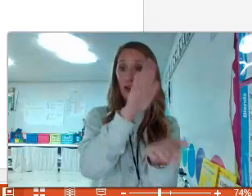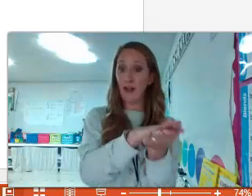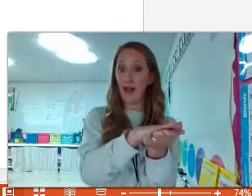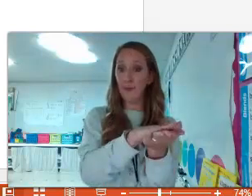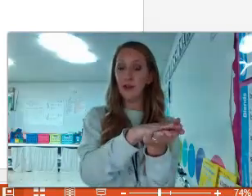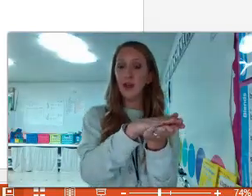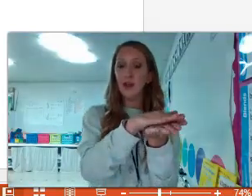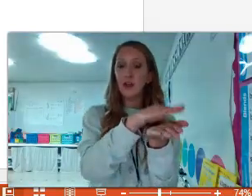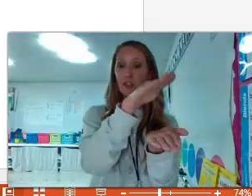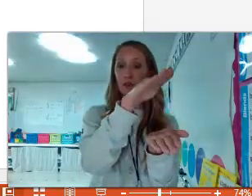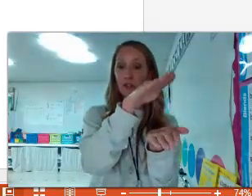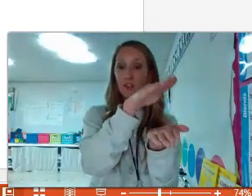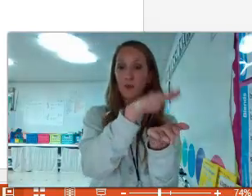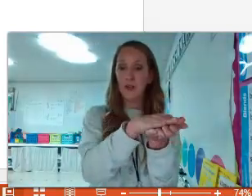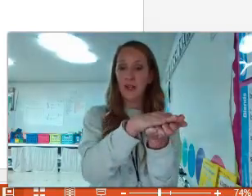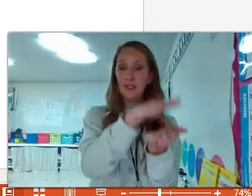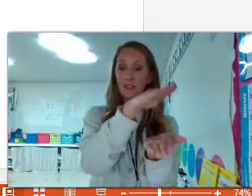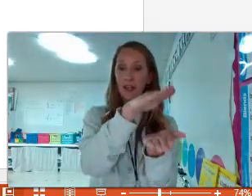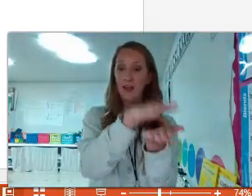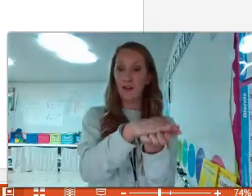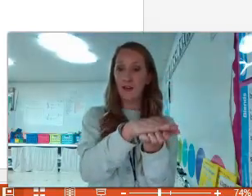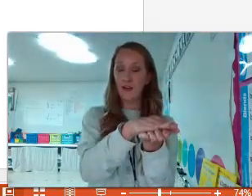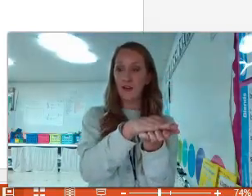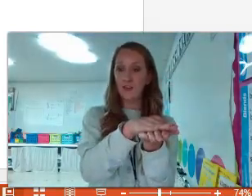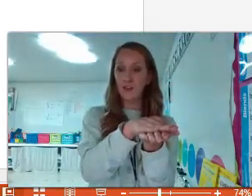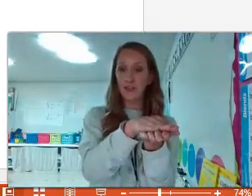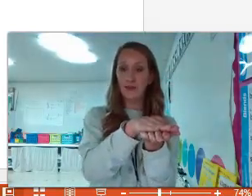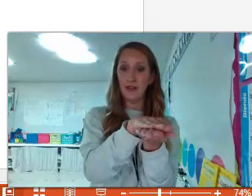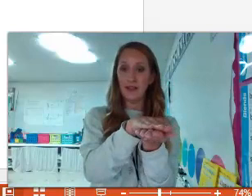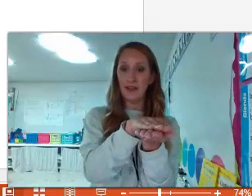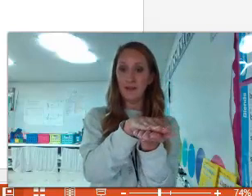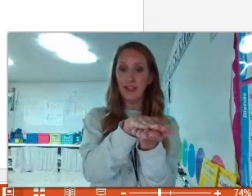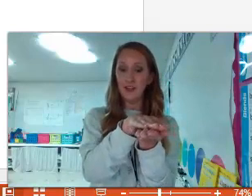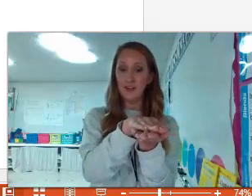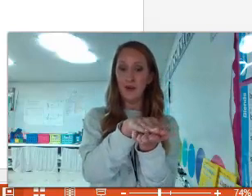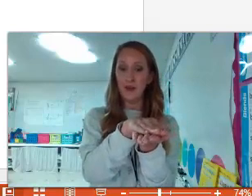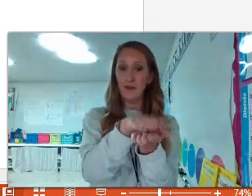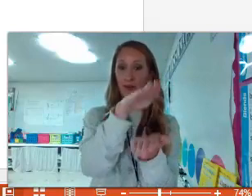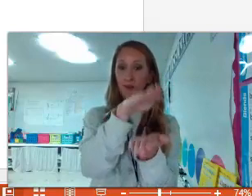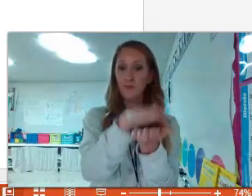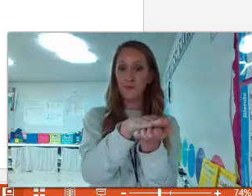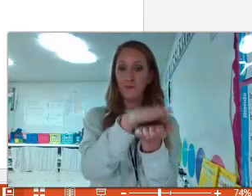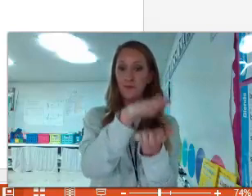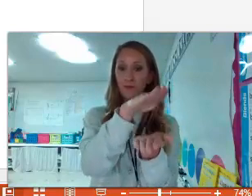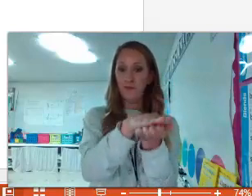going to clap. You're just going to put your hands together 2 times like that. Okay, so do that with